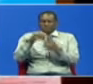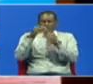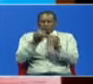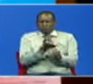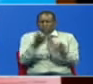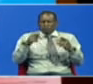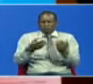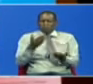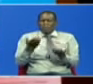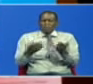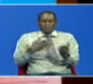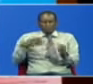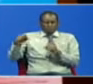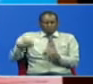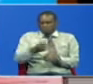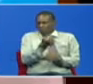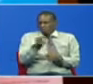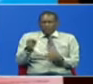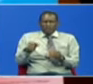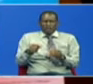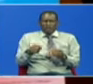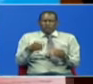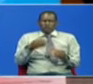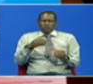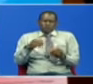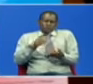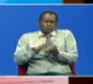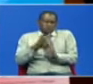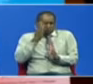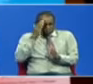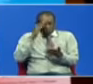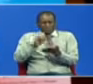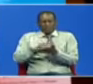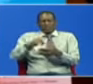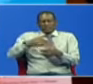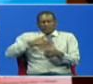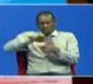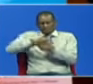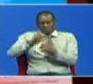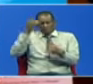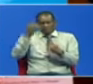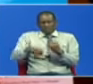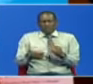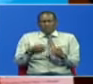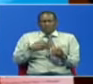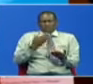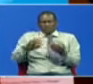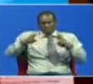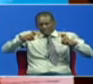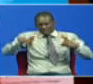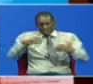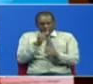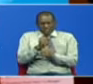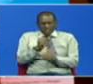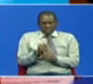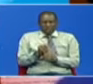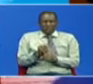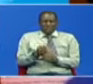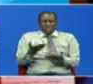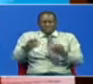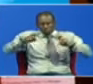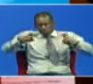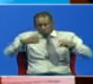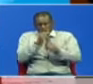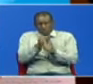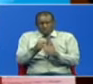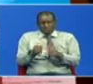may have been moving around while being positive with no knowledge? And then finally, are there any studies that are being conducted to establish the chains